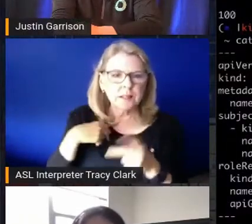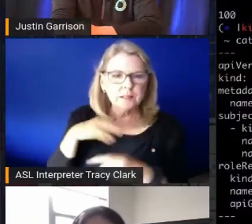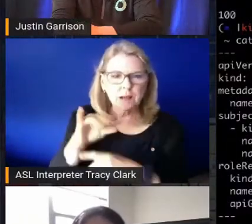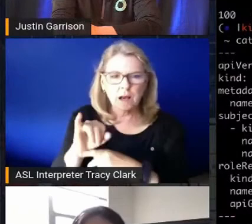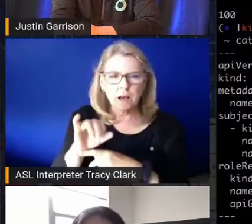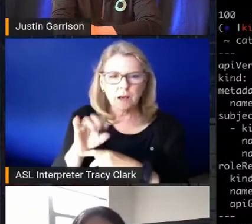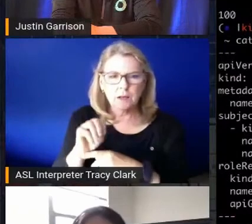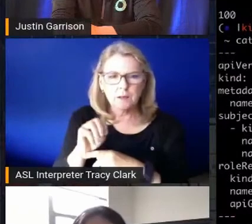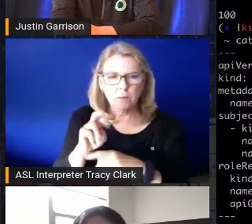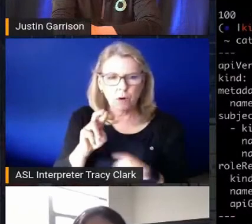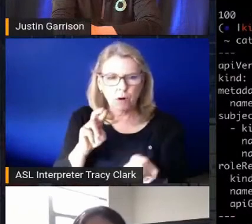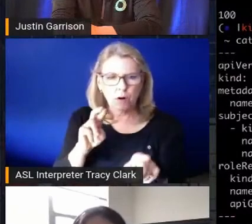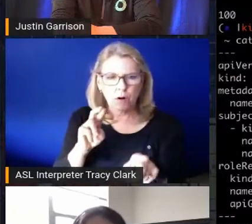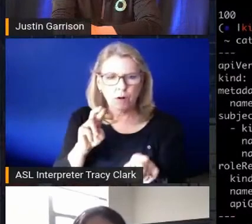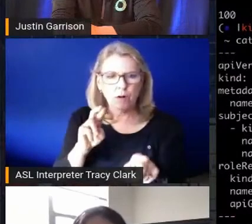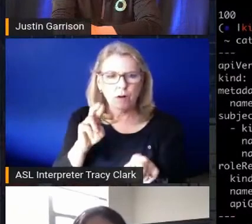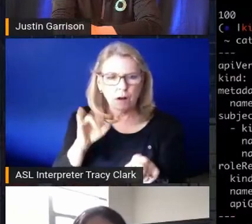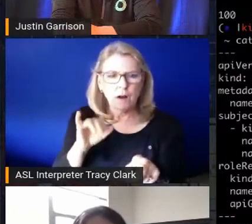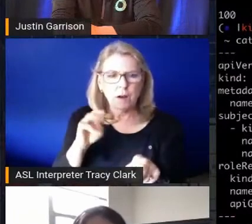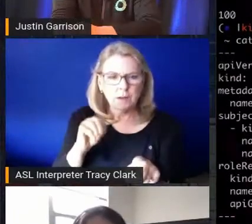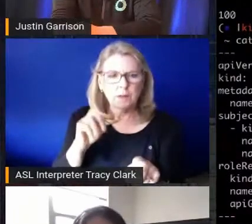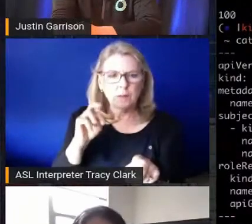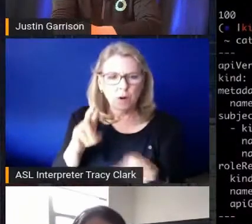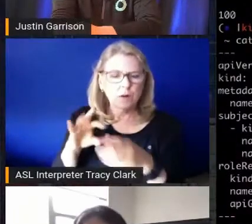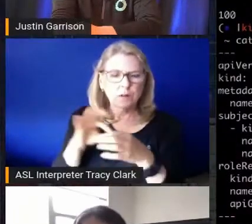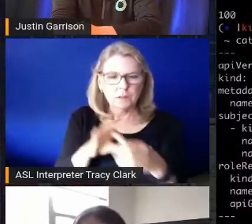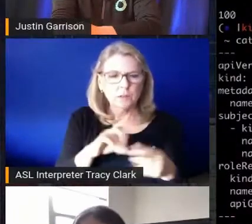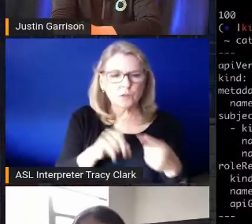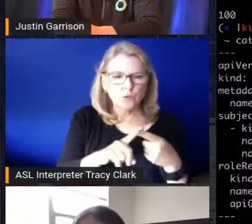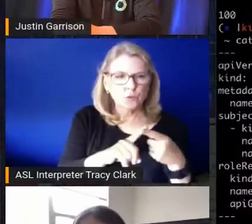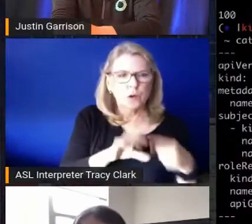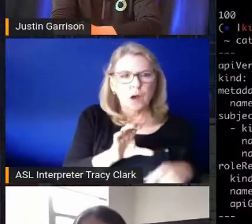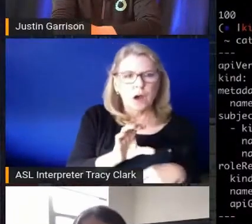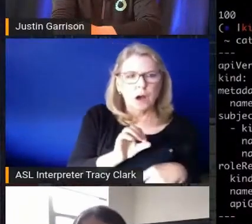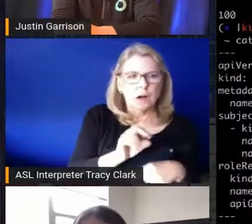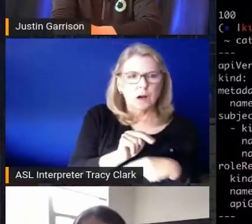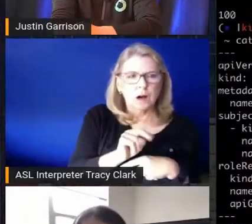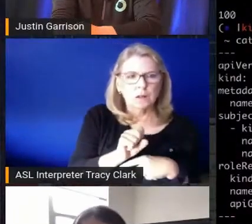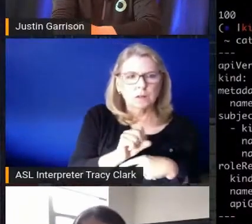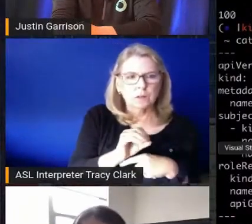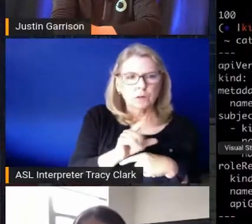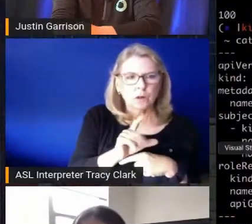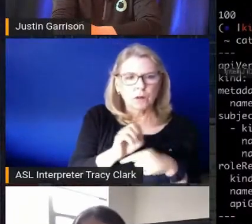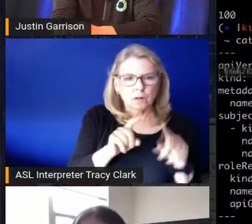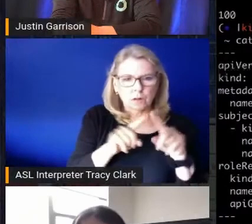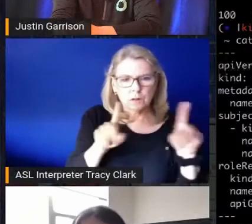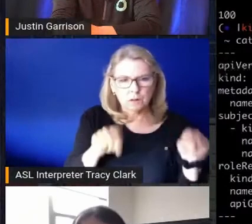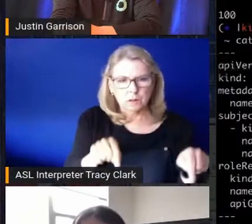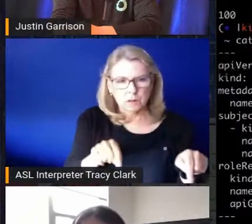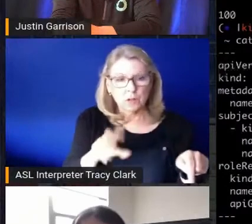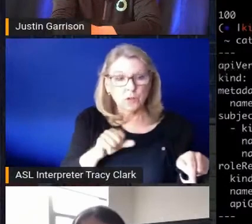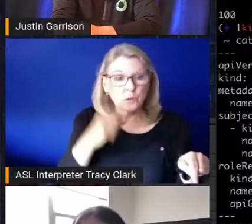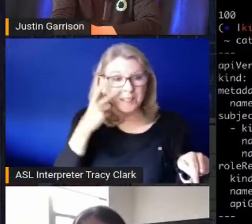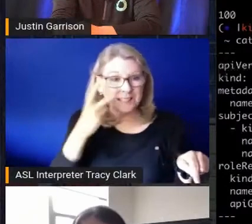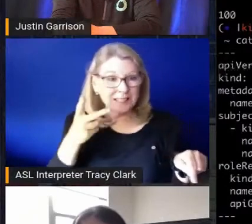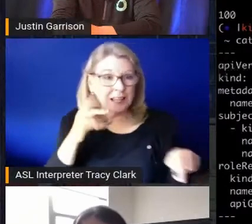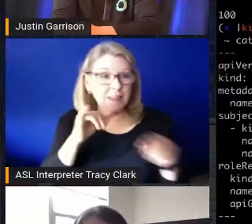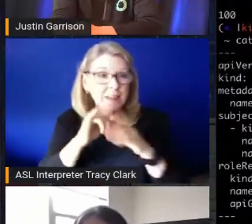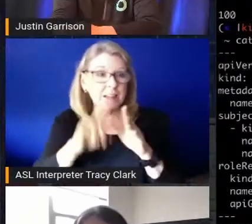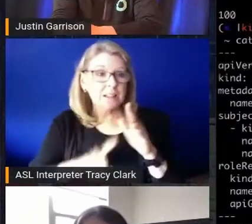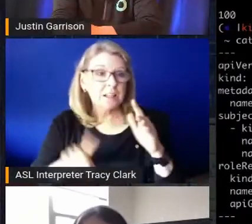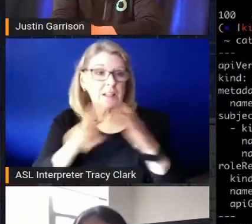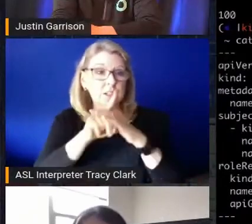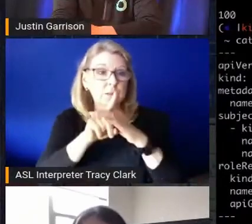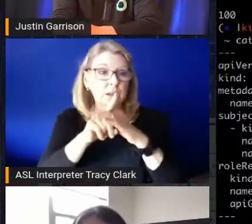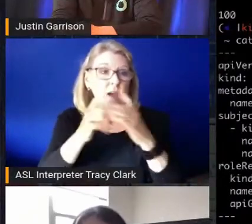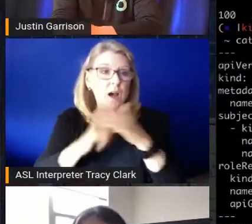using to access the console. So as you can see there, this is going to be displayed on the warning message. However, in